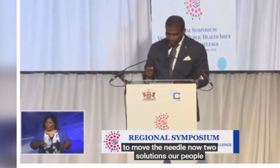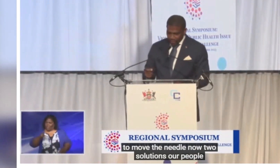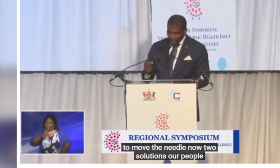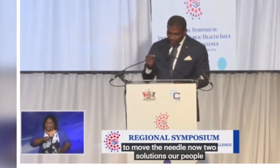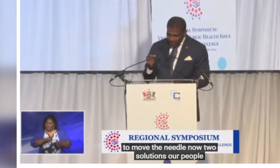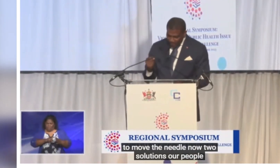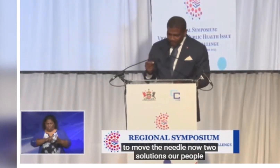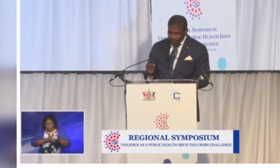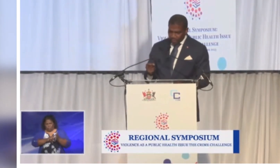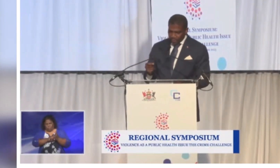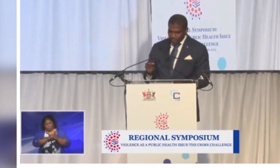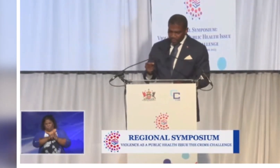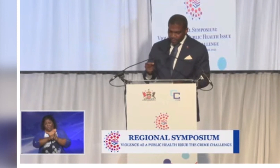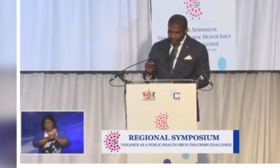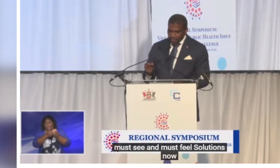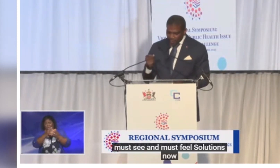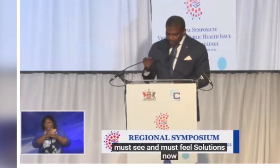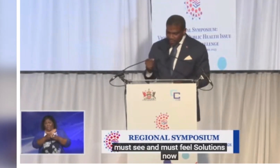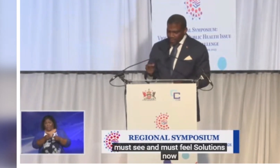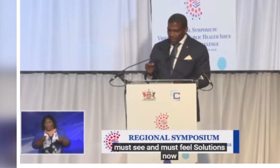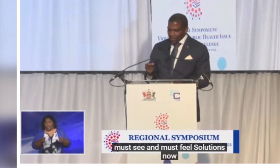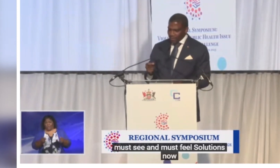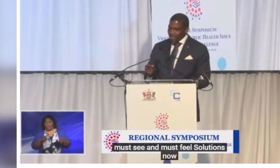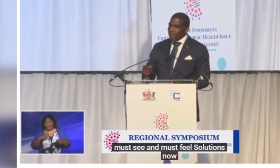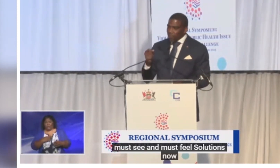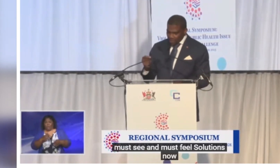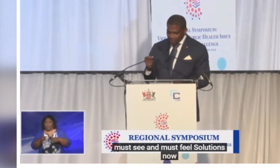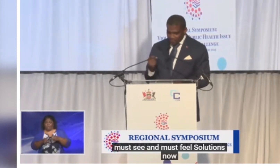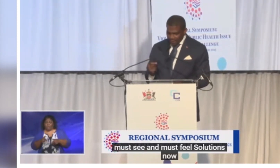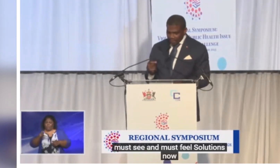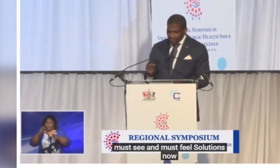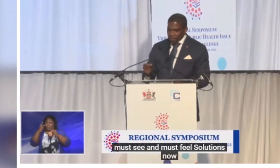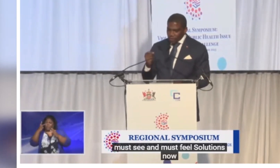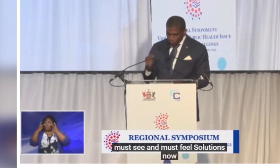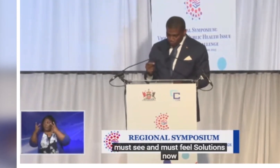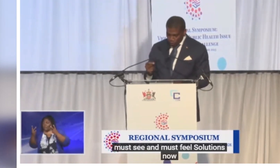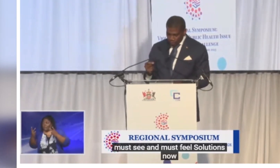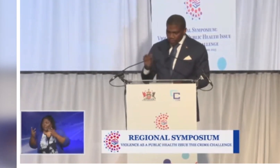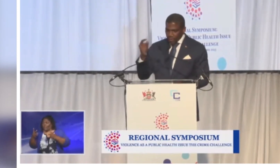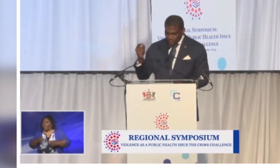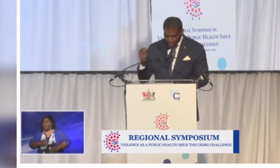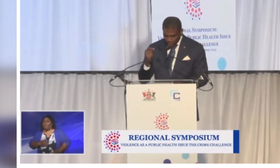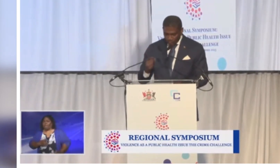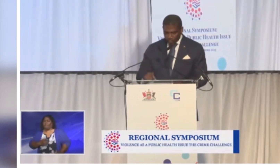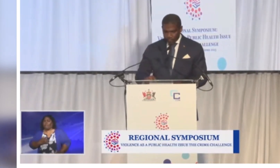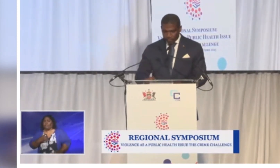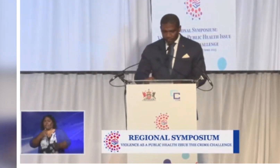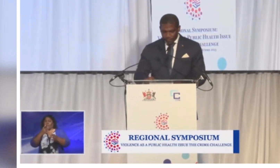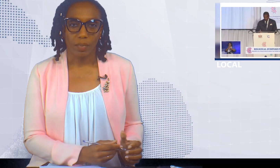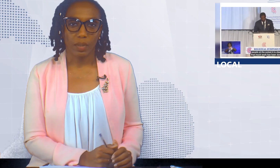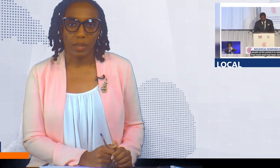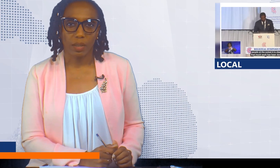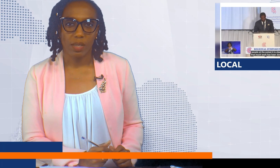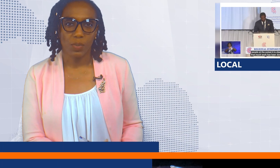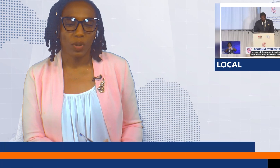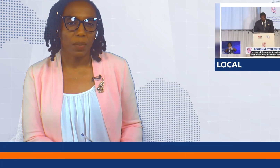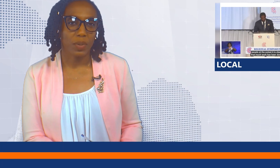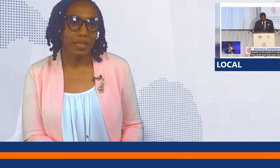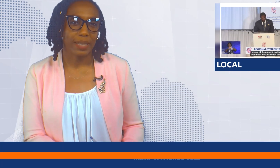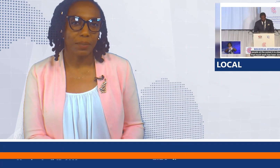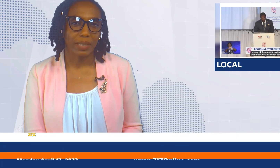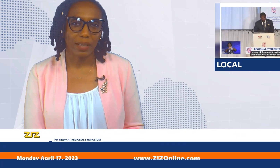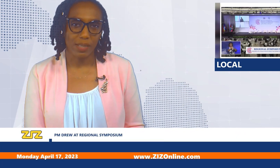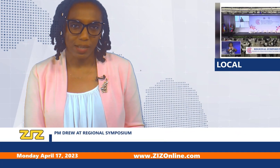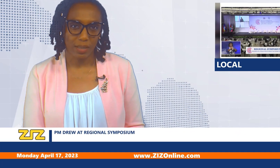solutions. Our people must see and must feel solutions now. He spoke